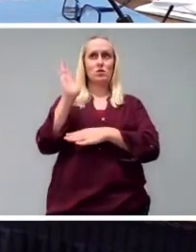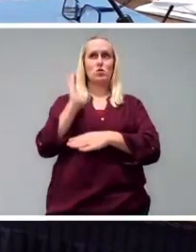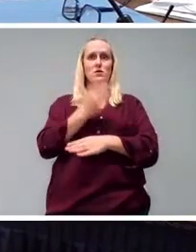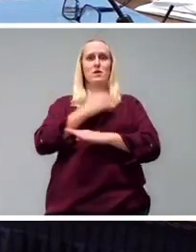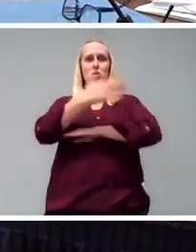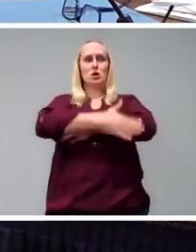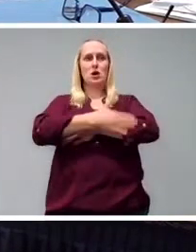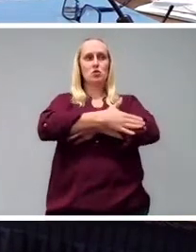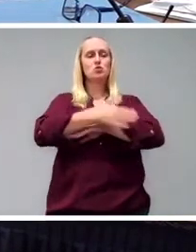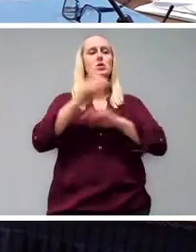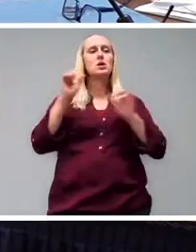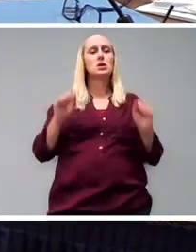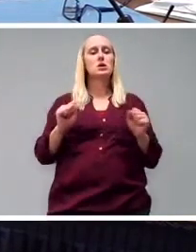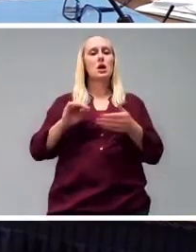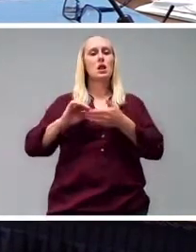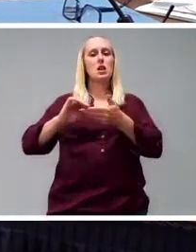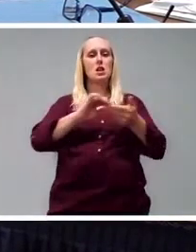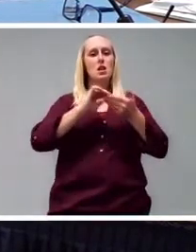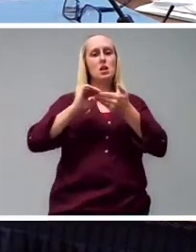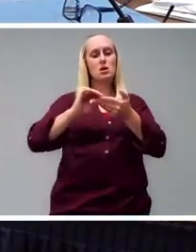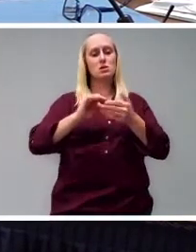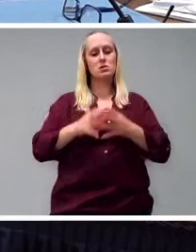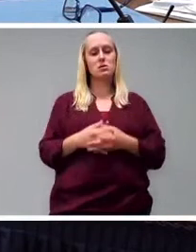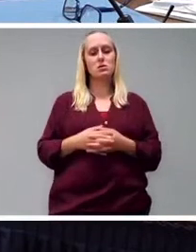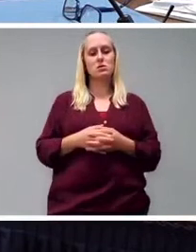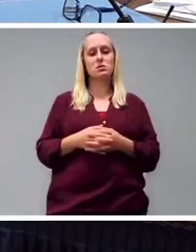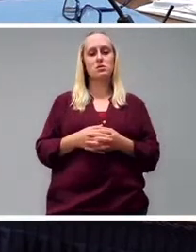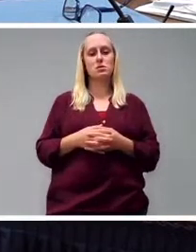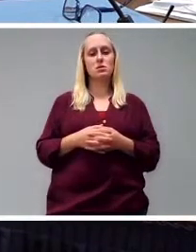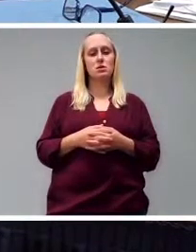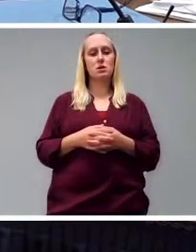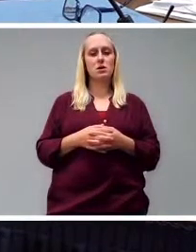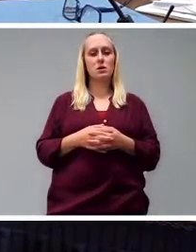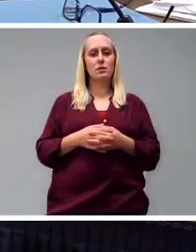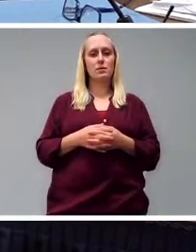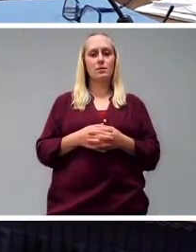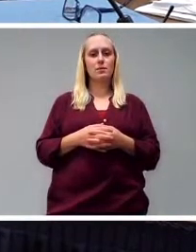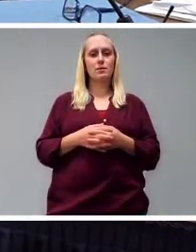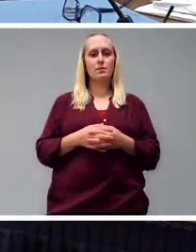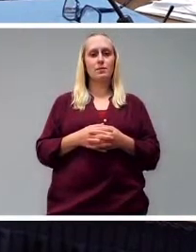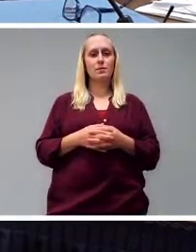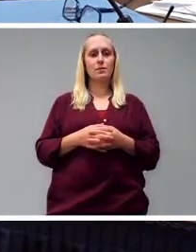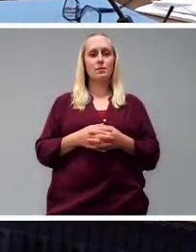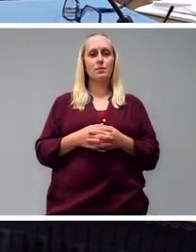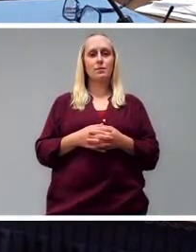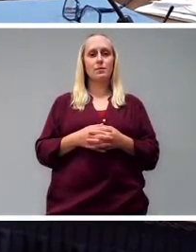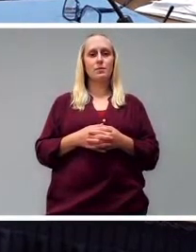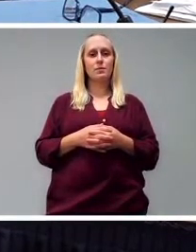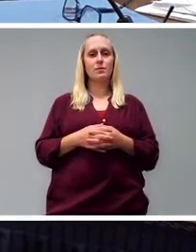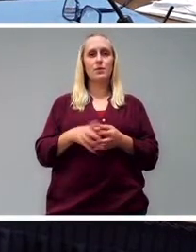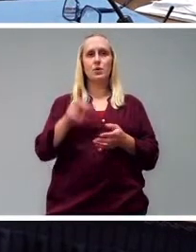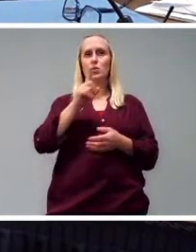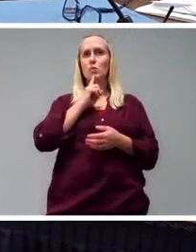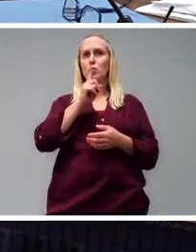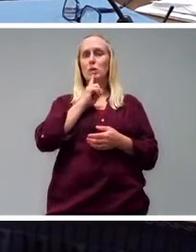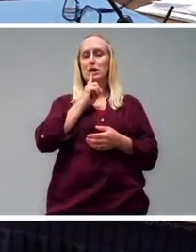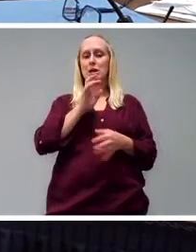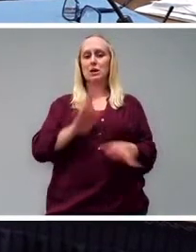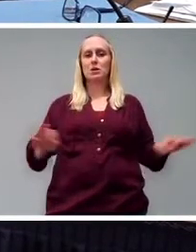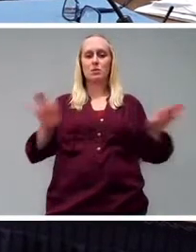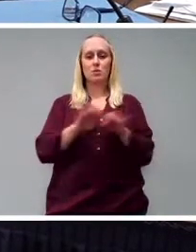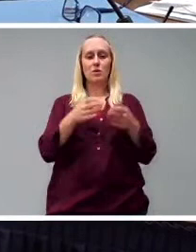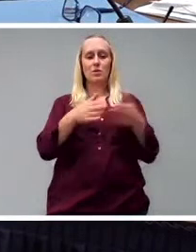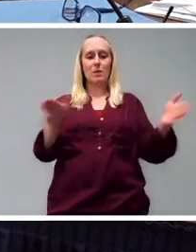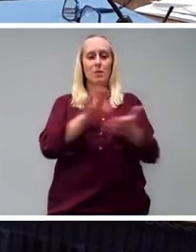and security and economics, and for us to, it's really tied to schools. Public school is the place,